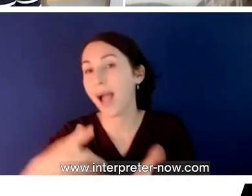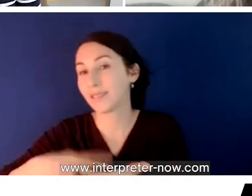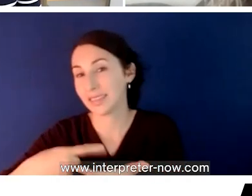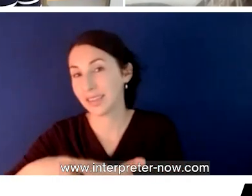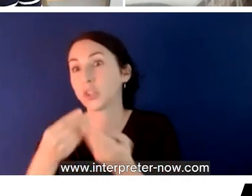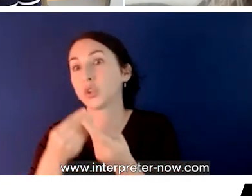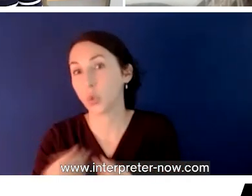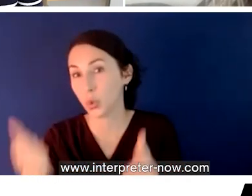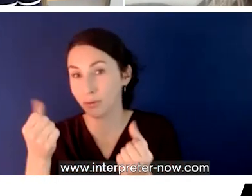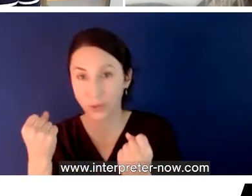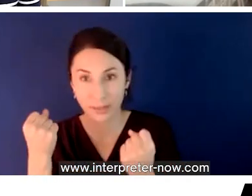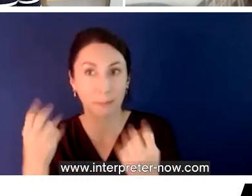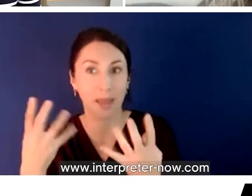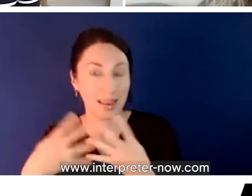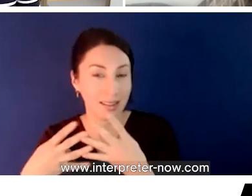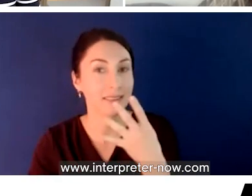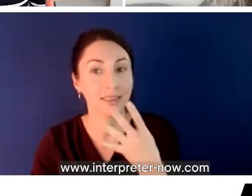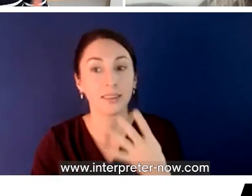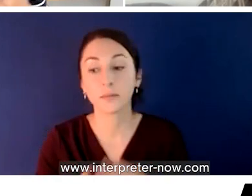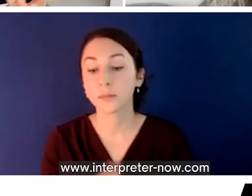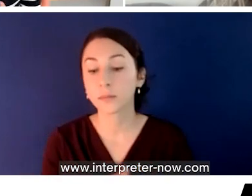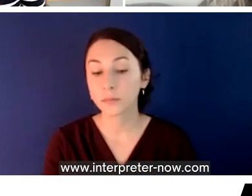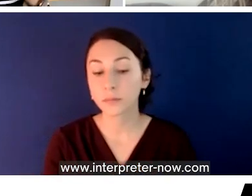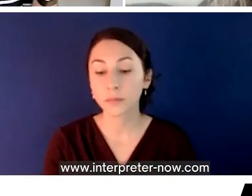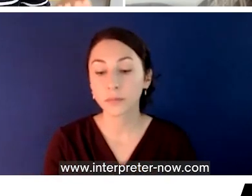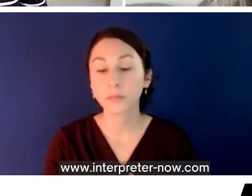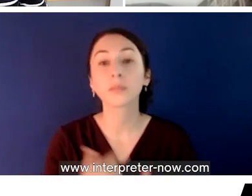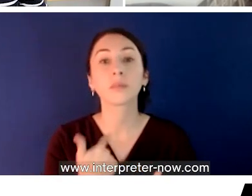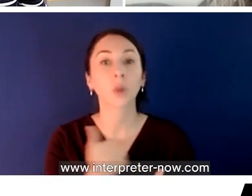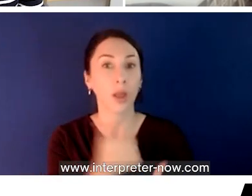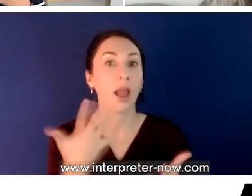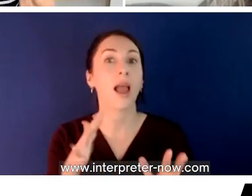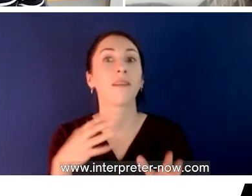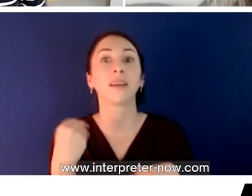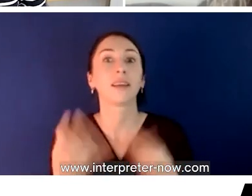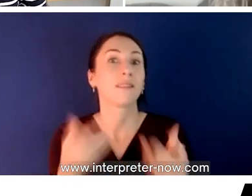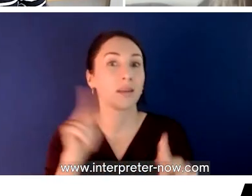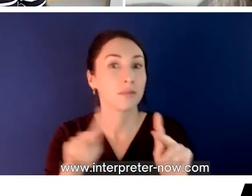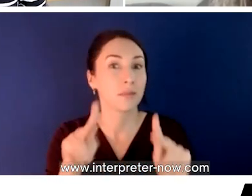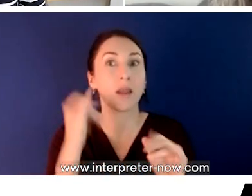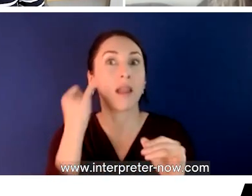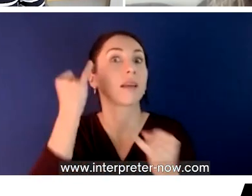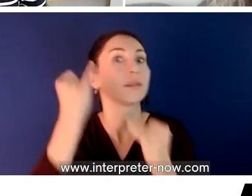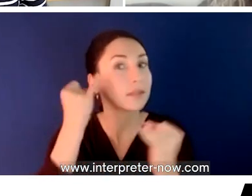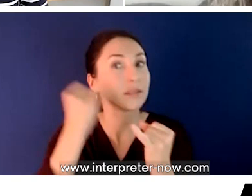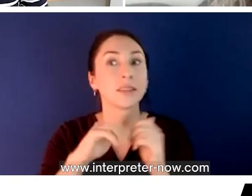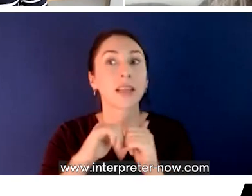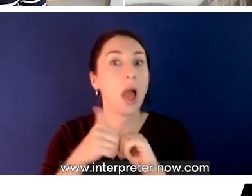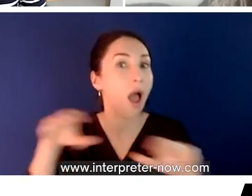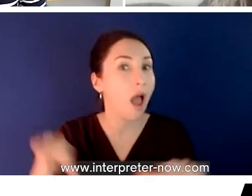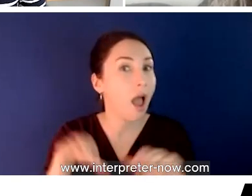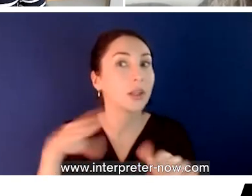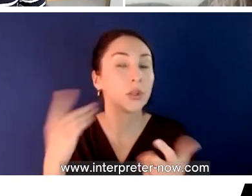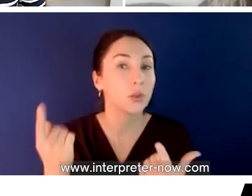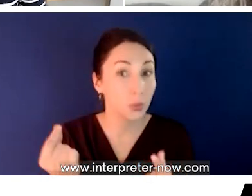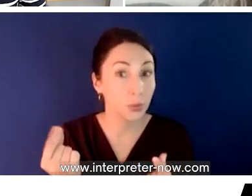and we've talked about a lot of solutions, and we've equipped people with a lot of different ideas, a lot of different ways to take action. And I